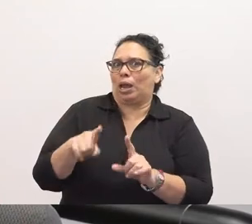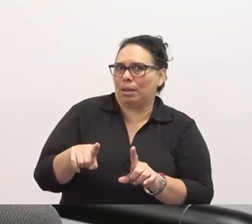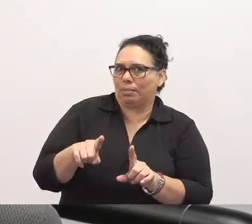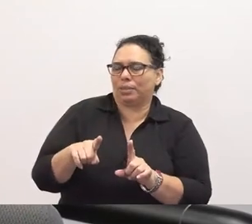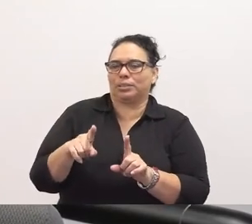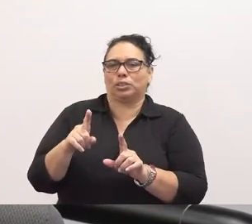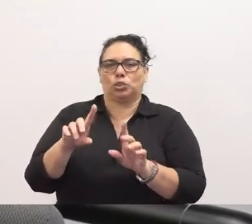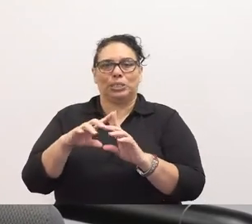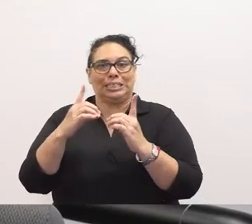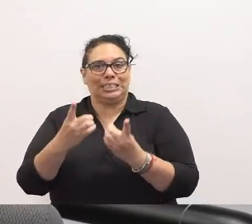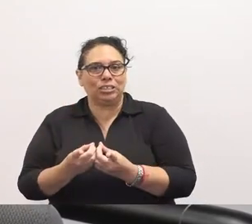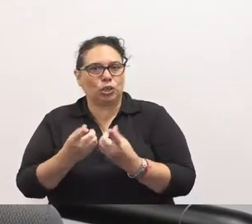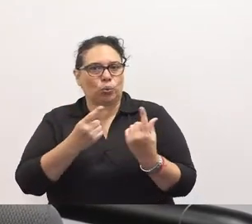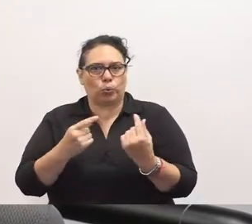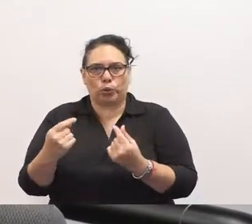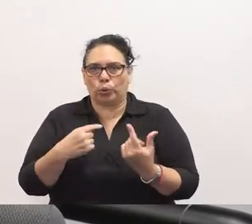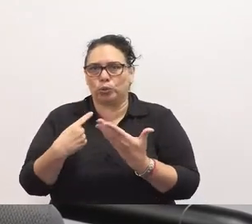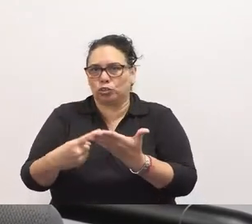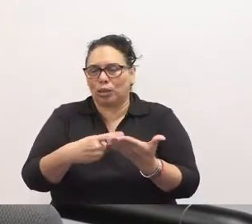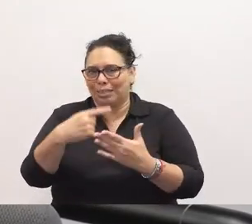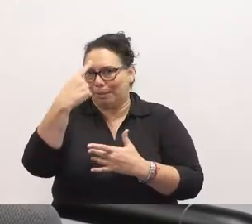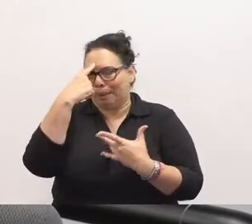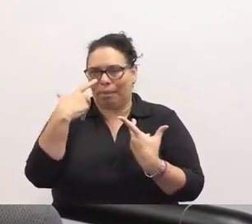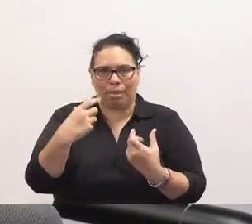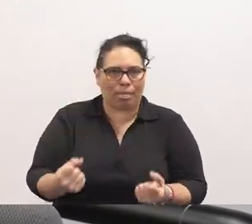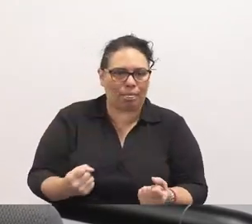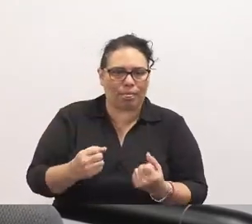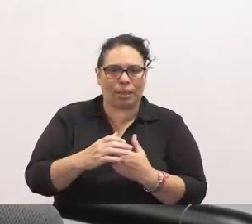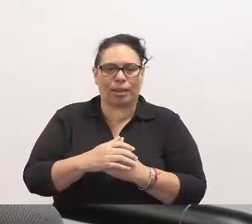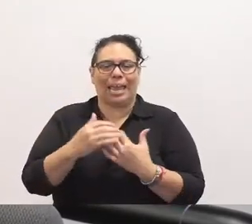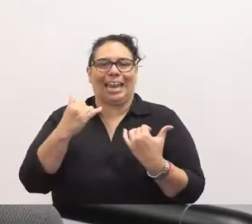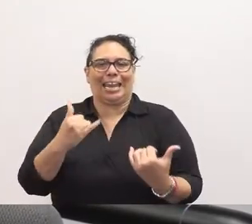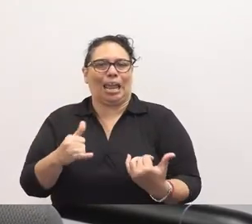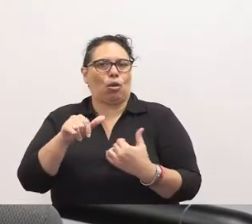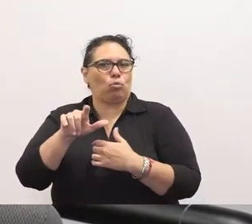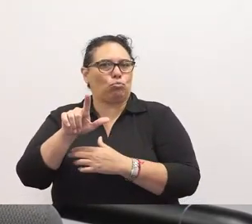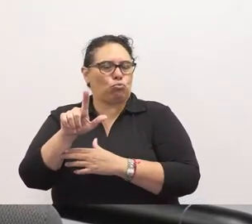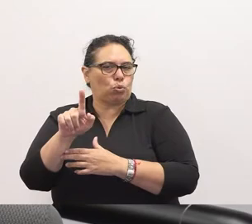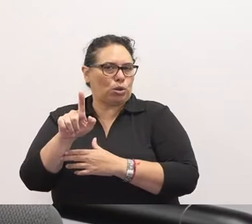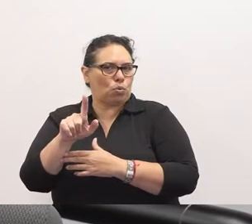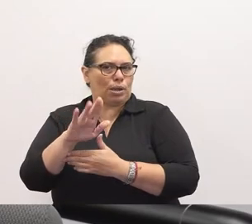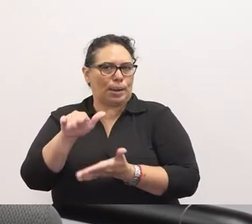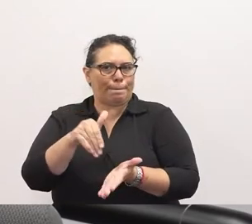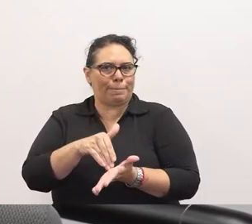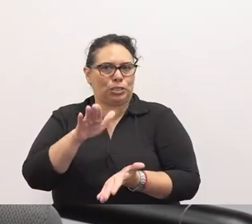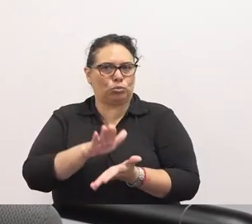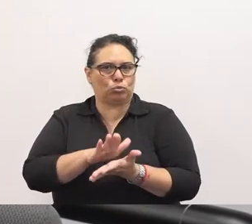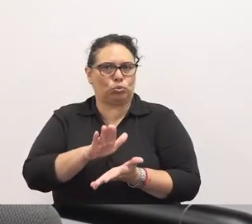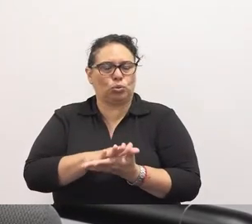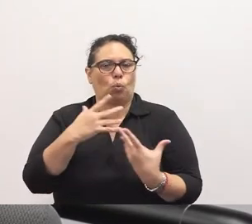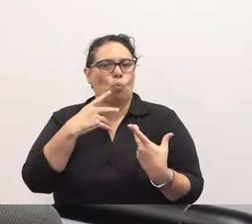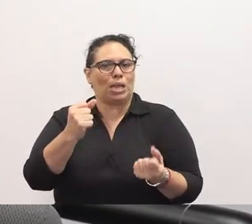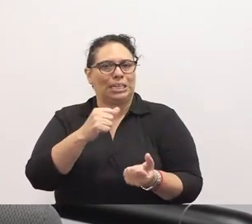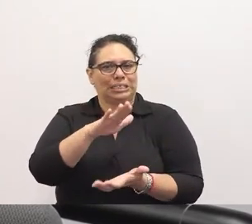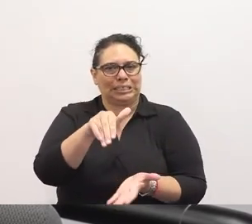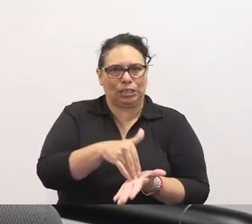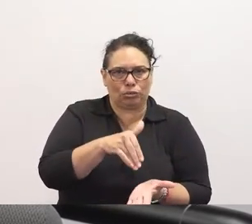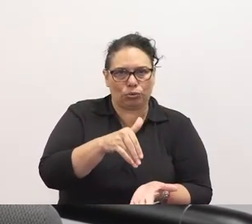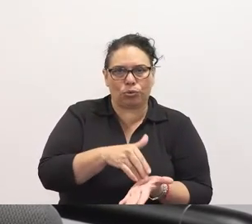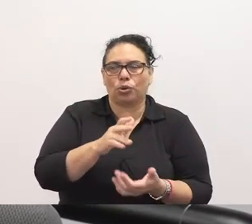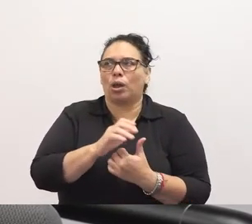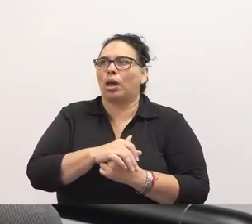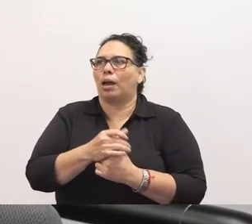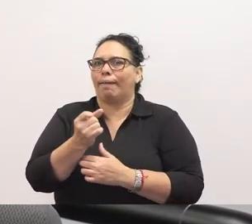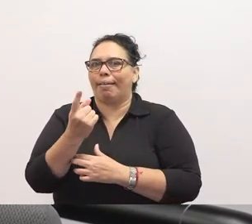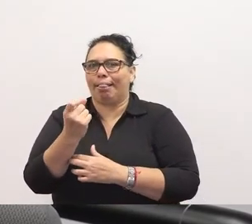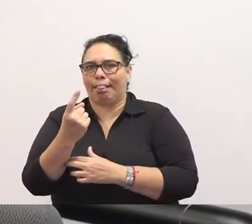as a district to address, right, mental health, right, by having now 21 middle school wellness centers, by having 11, you